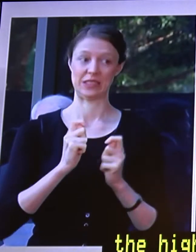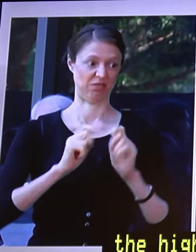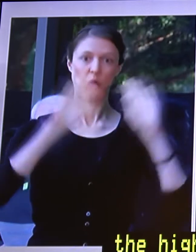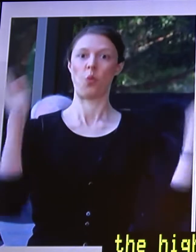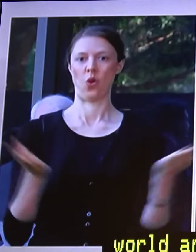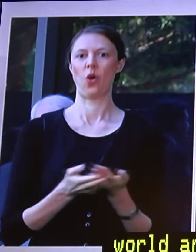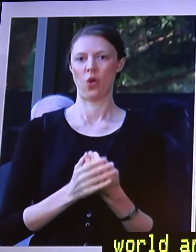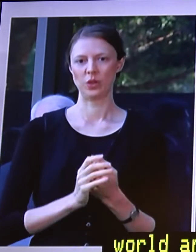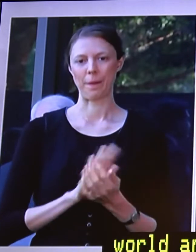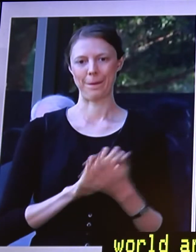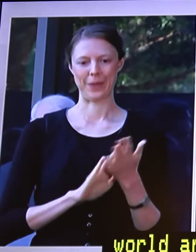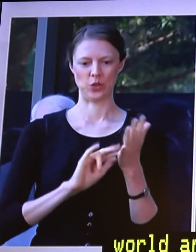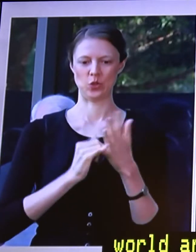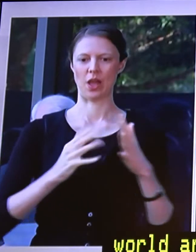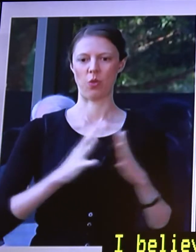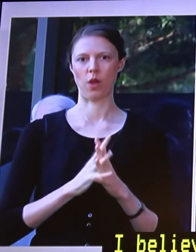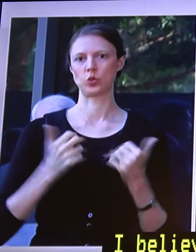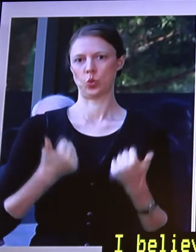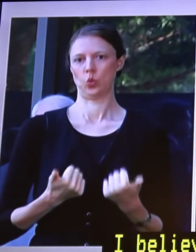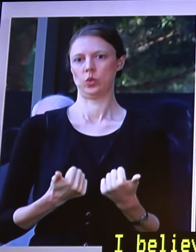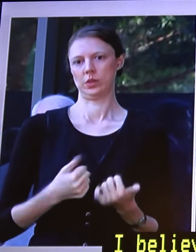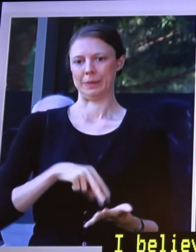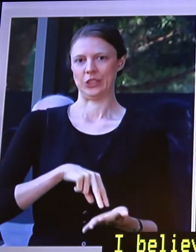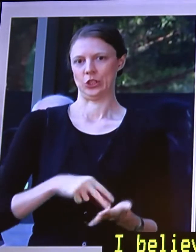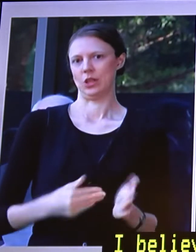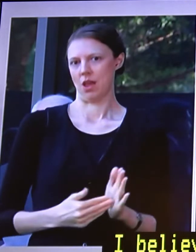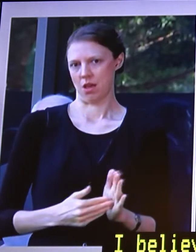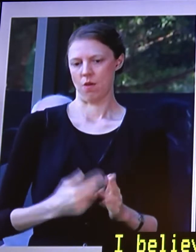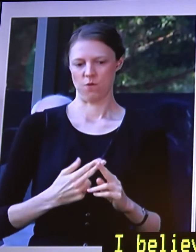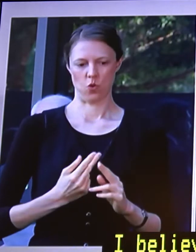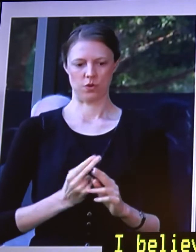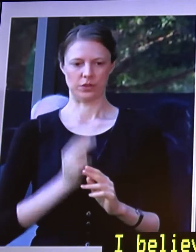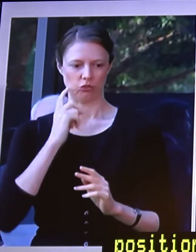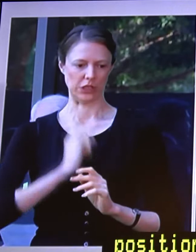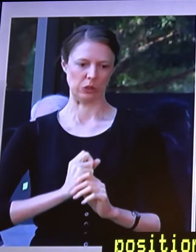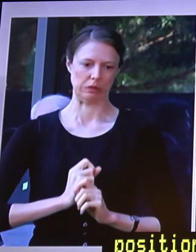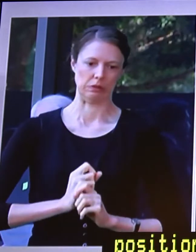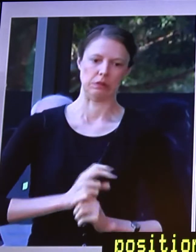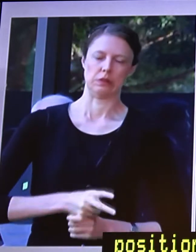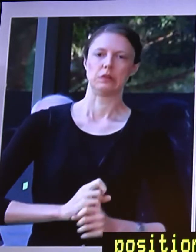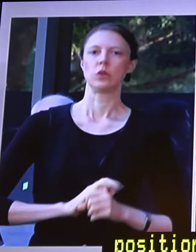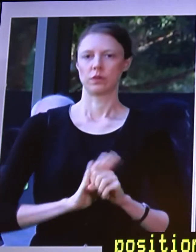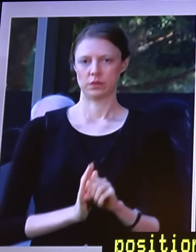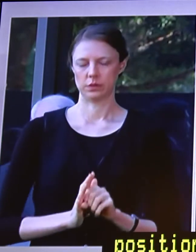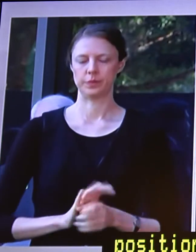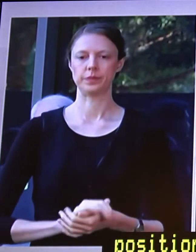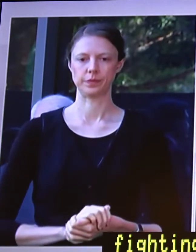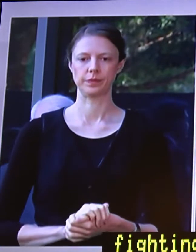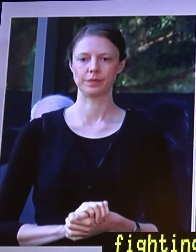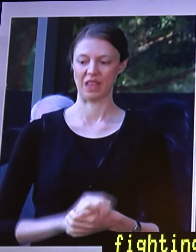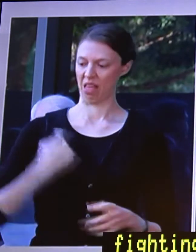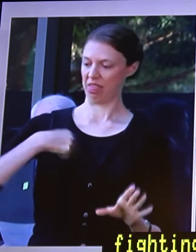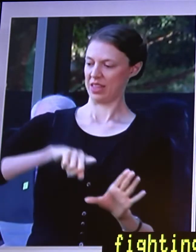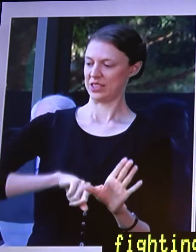comes to fighting the COVID virus. This year in particular, we've had to do many things differently that we would otherwise do, whether